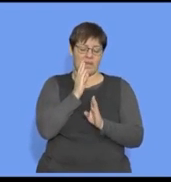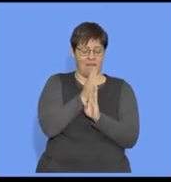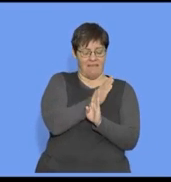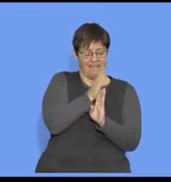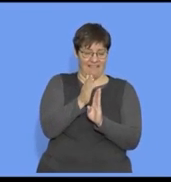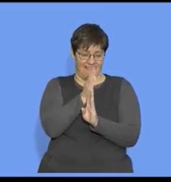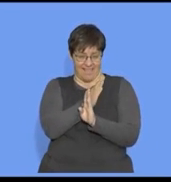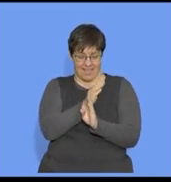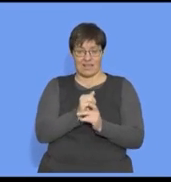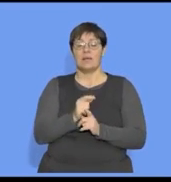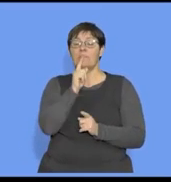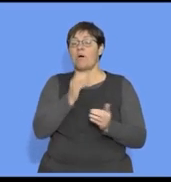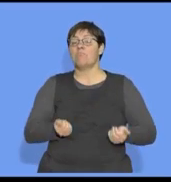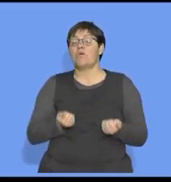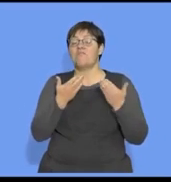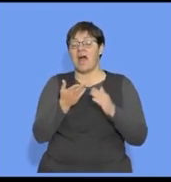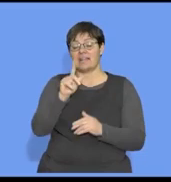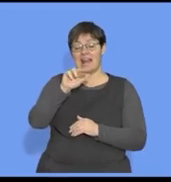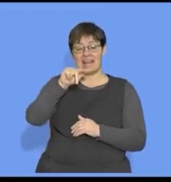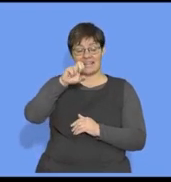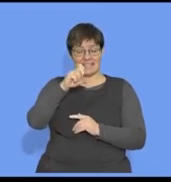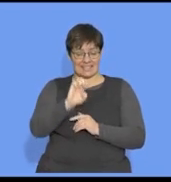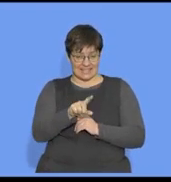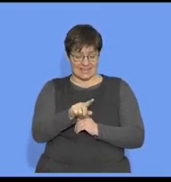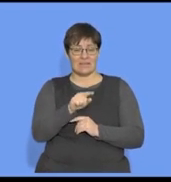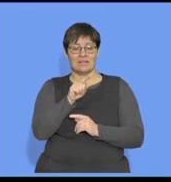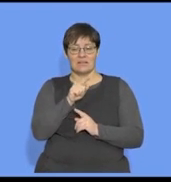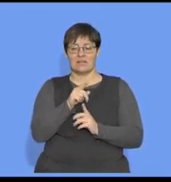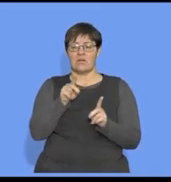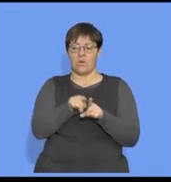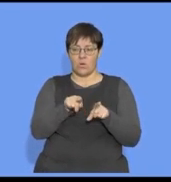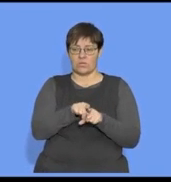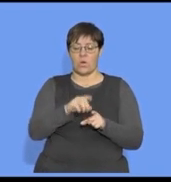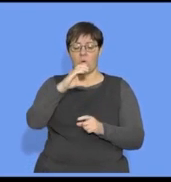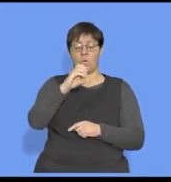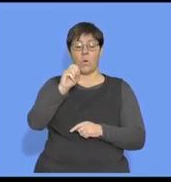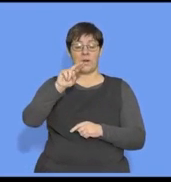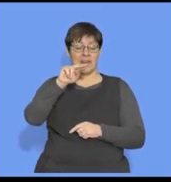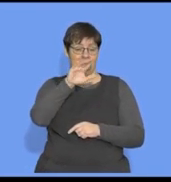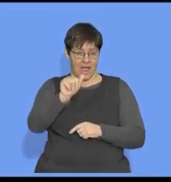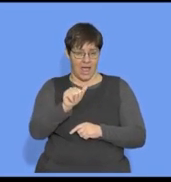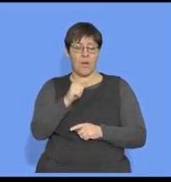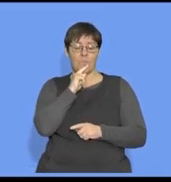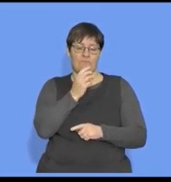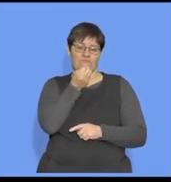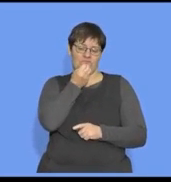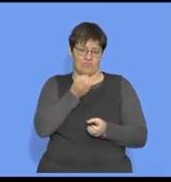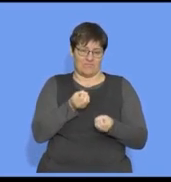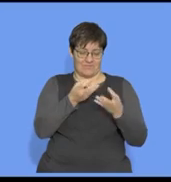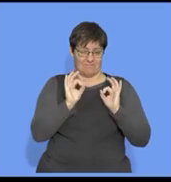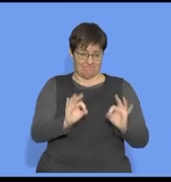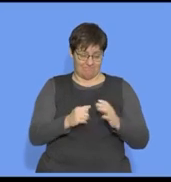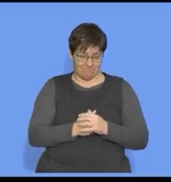vitreous, and it provides the lens and the cornea with